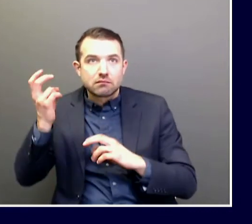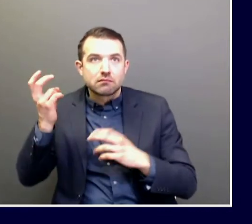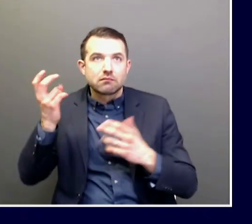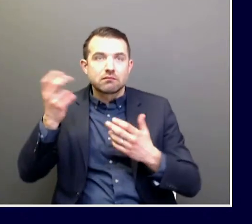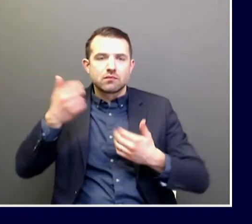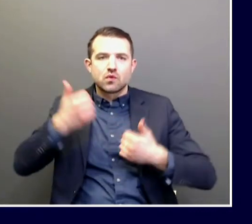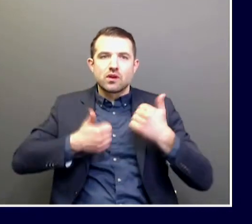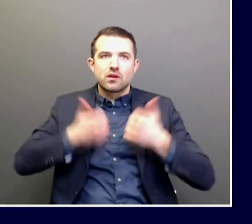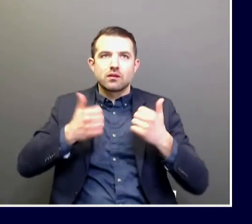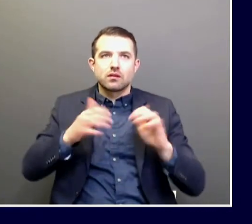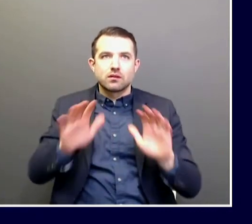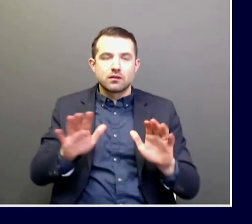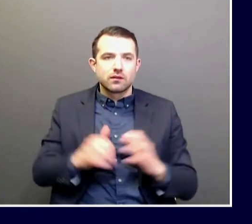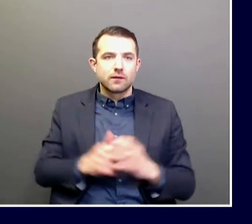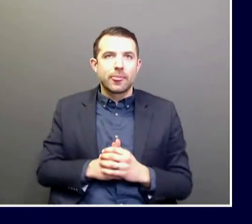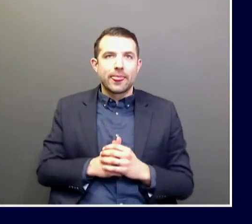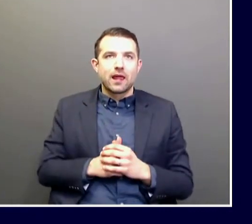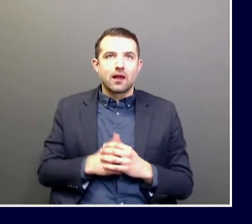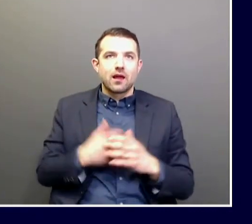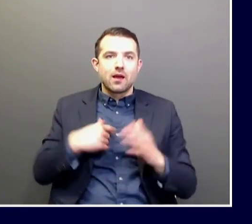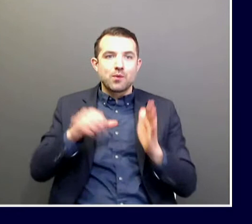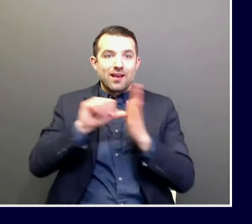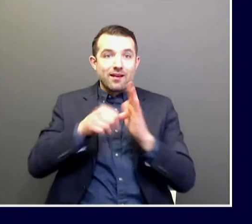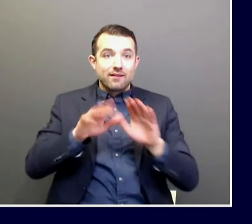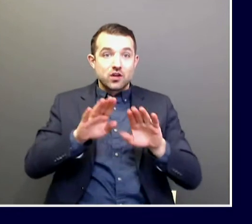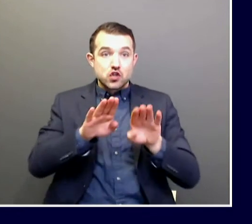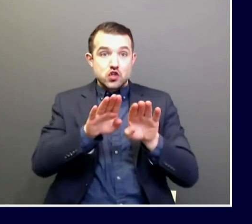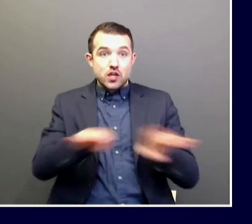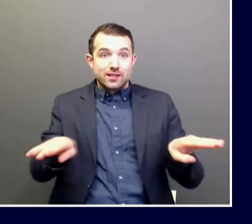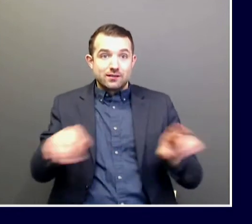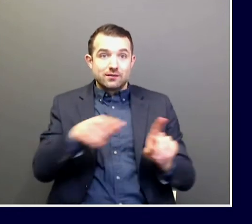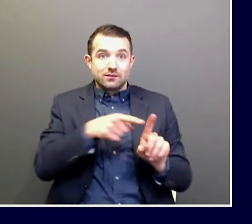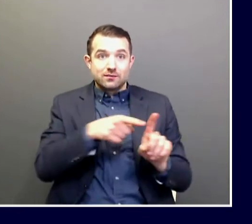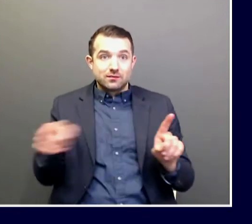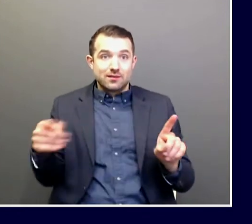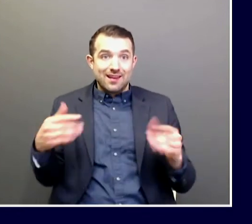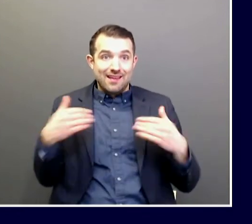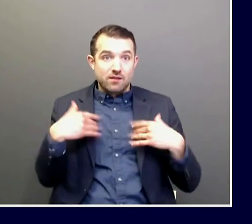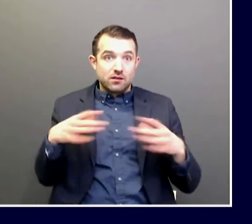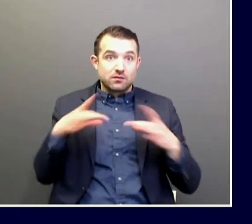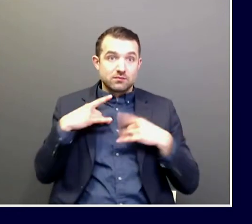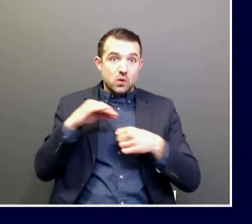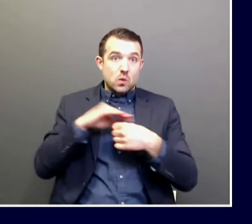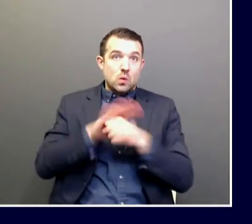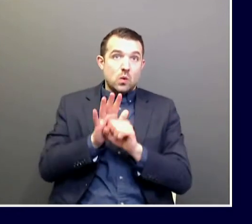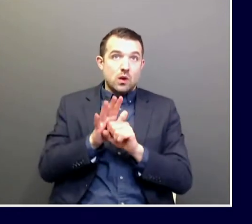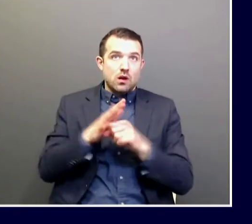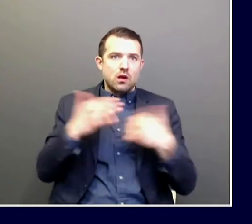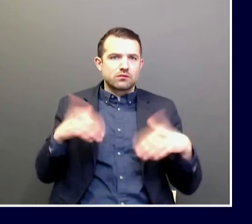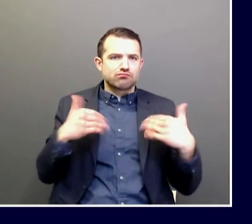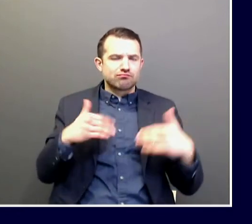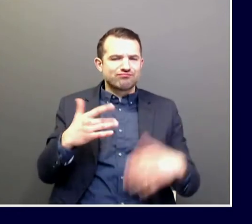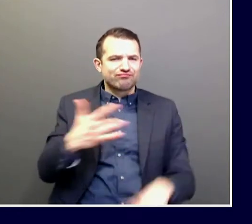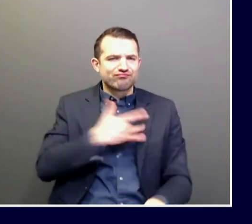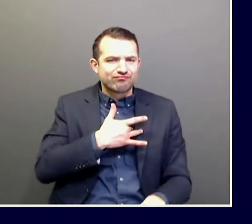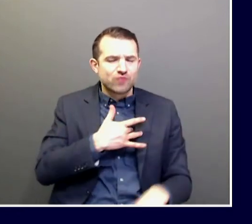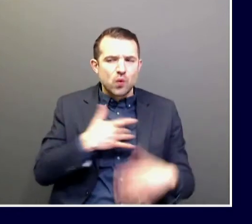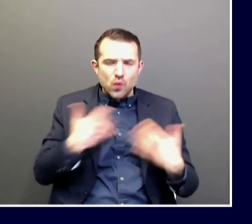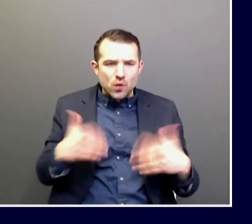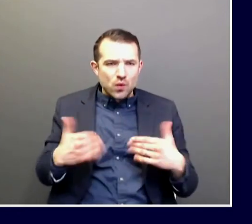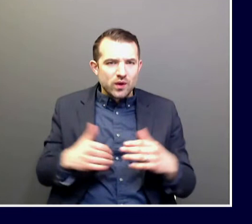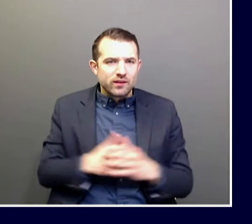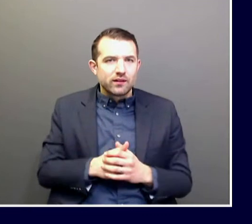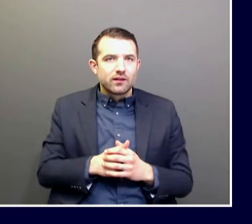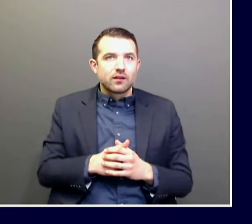risk or the impact of a child having COVID. But thankfully, one finding that has held true is that children